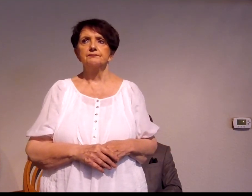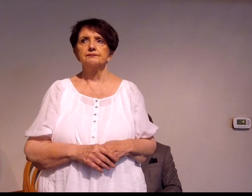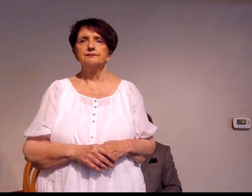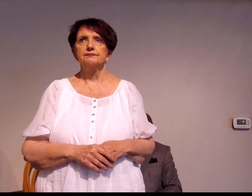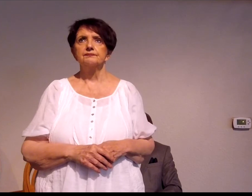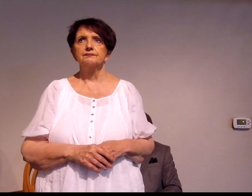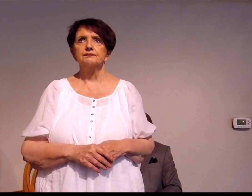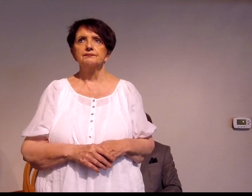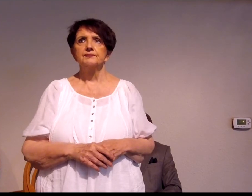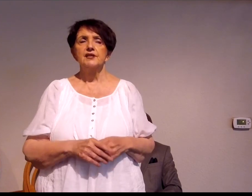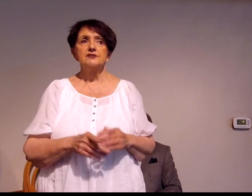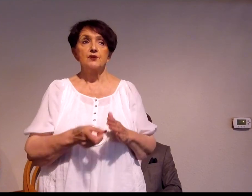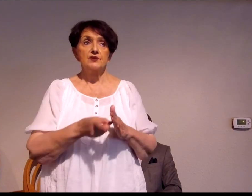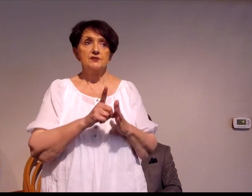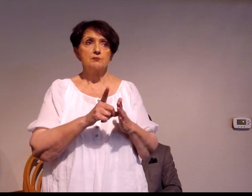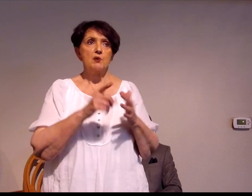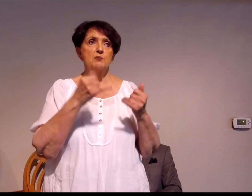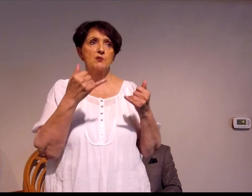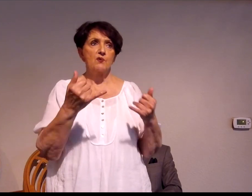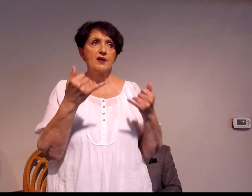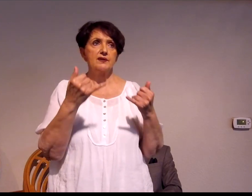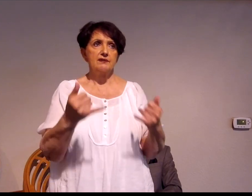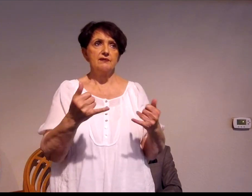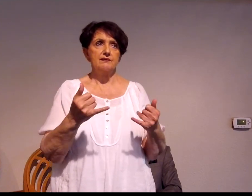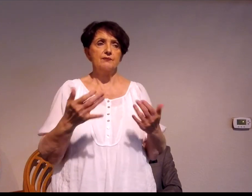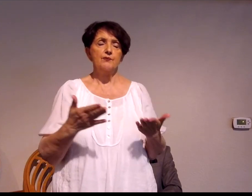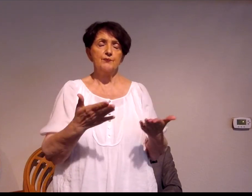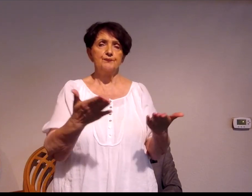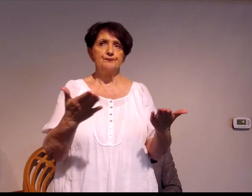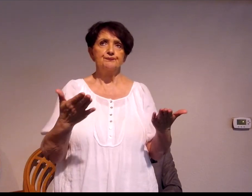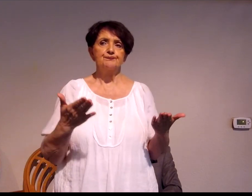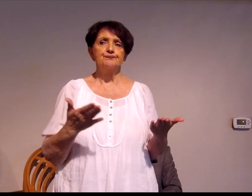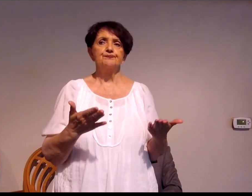And so we take this moment right here